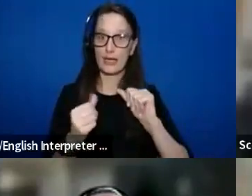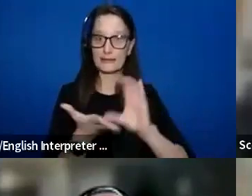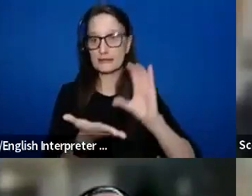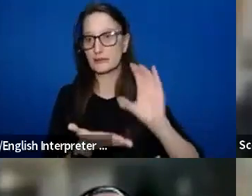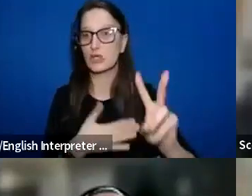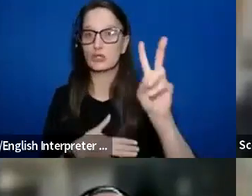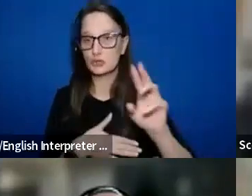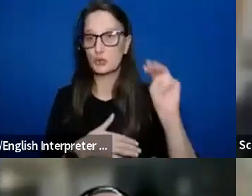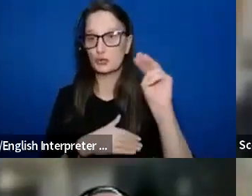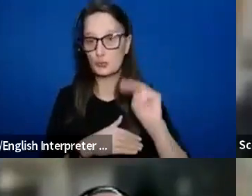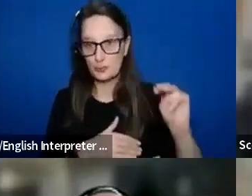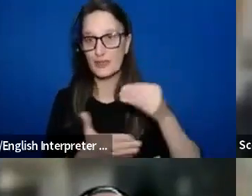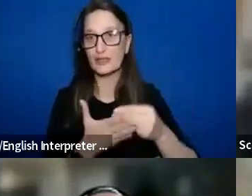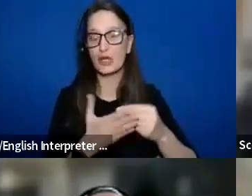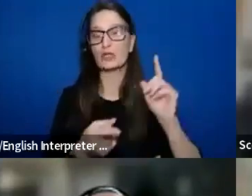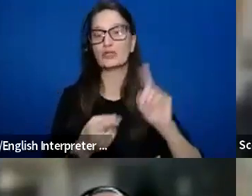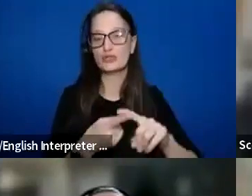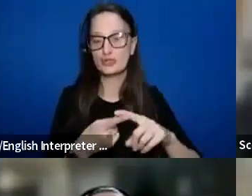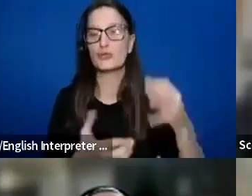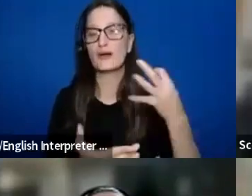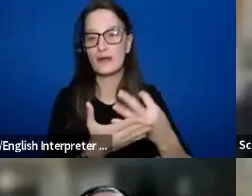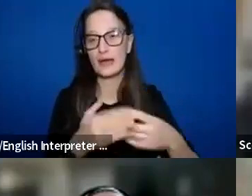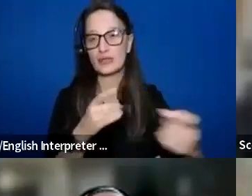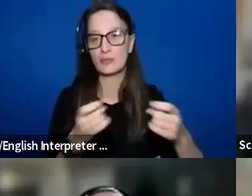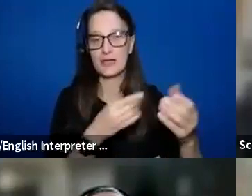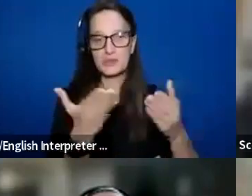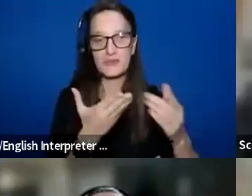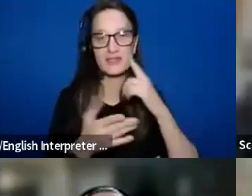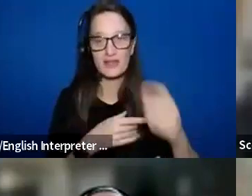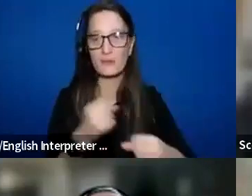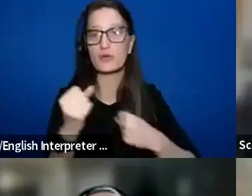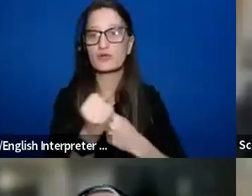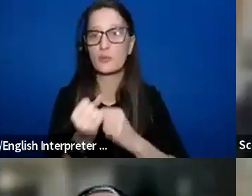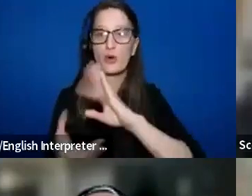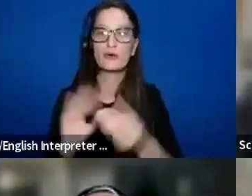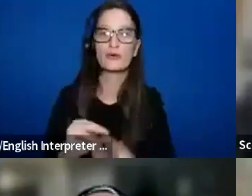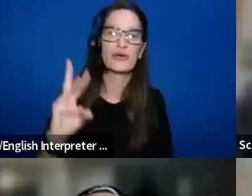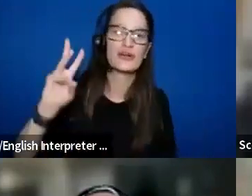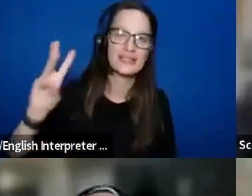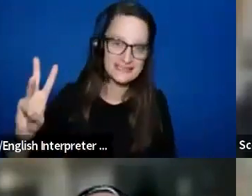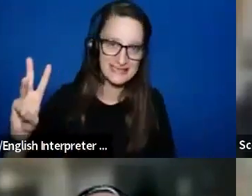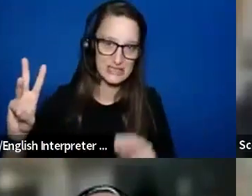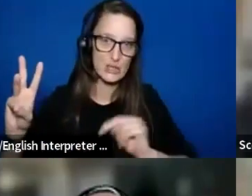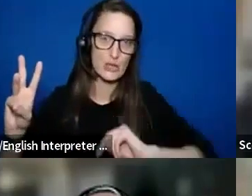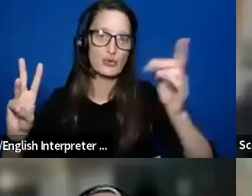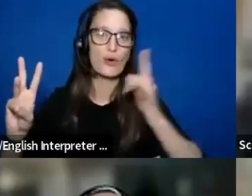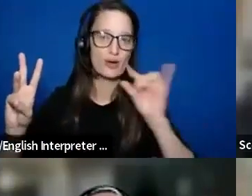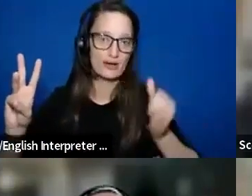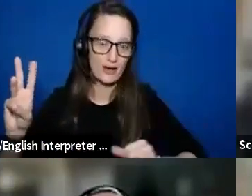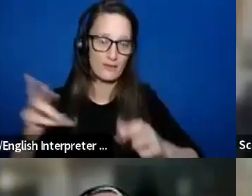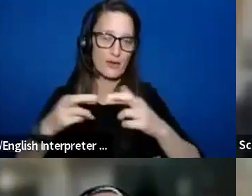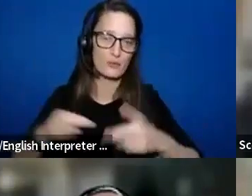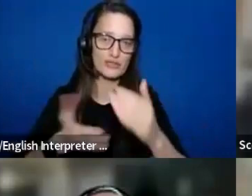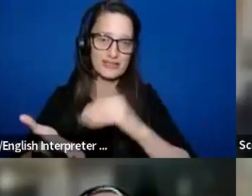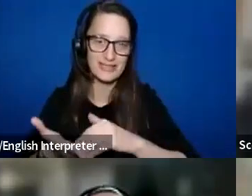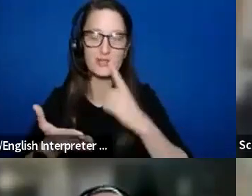a financial management service to support 6 Northern California regional centers and expanding implementation